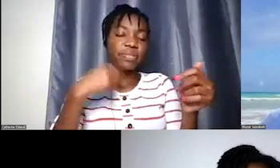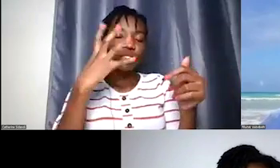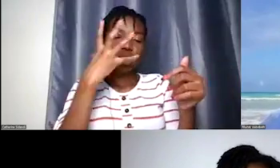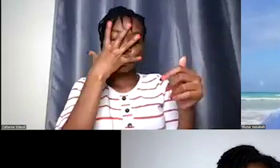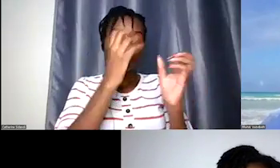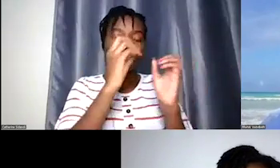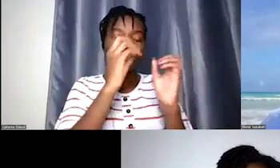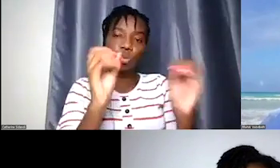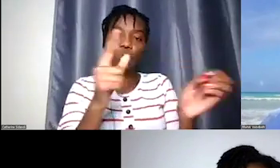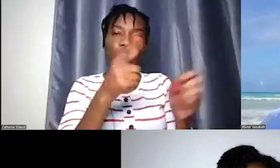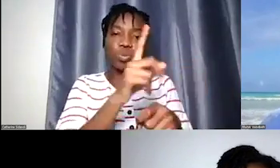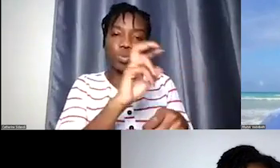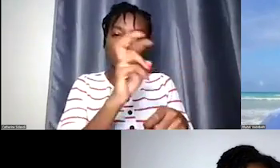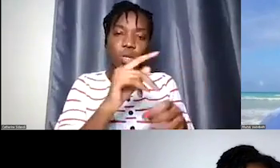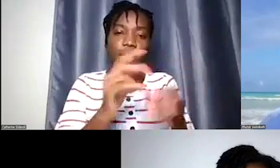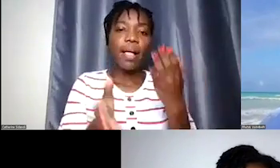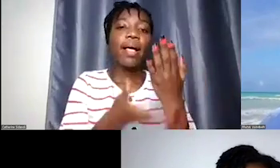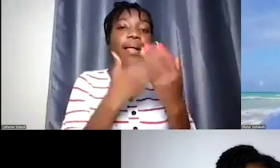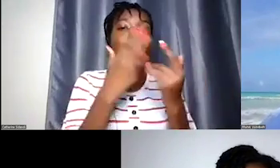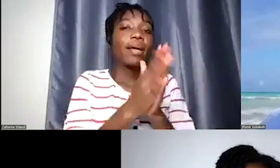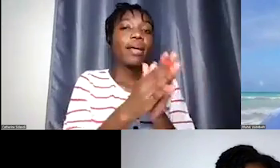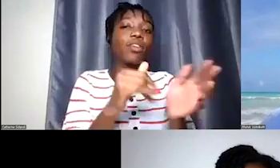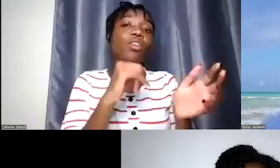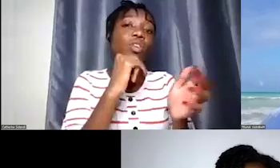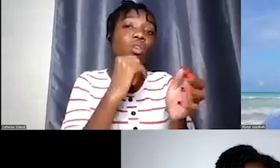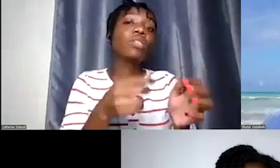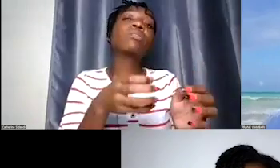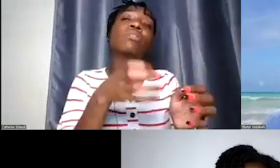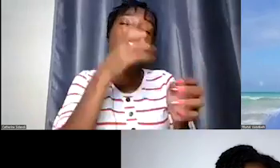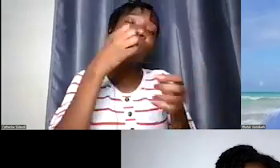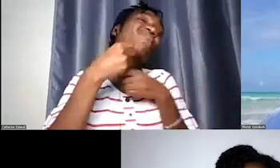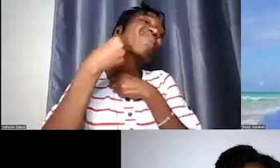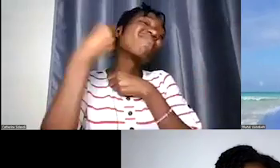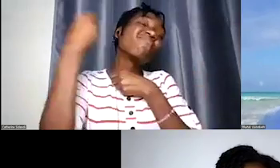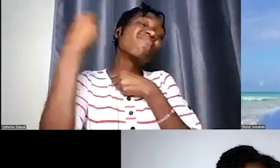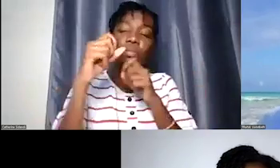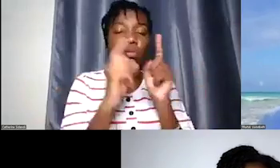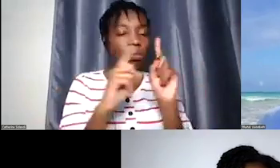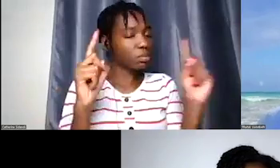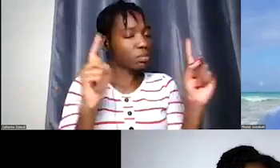help. Na usikunywe dawa ya panya. Don't take rats